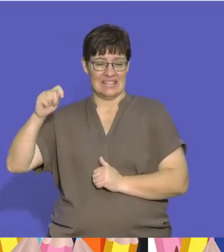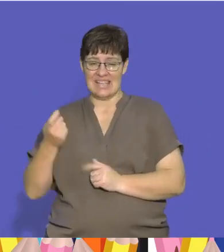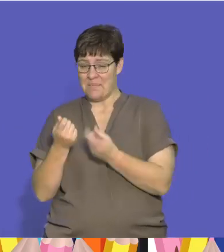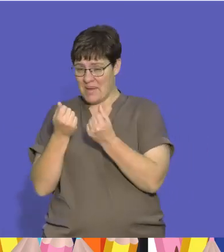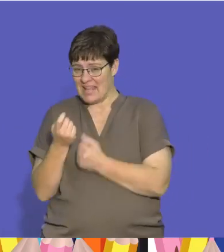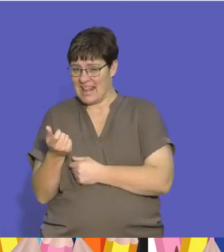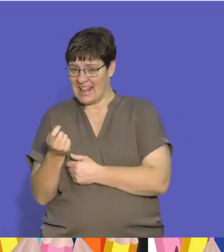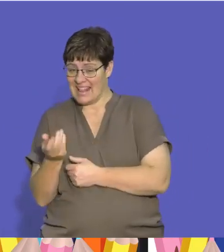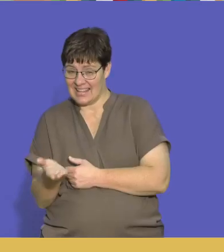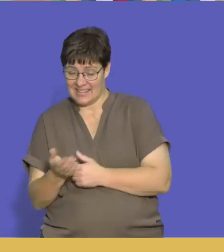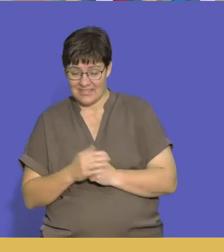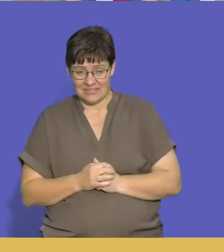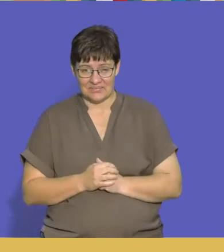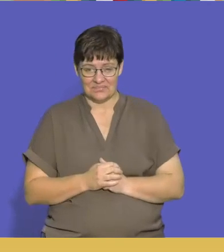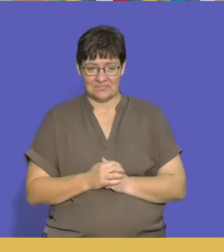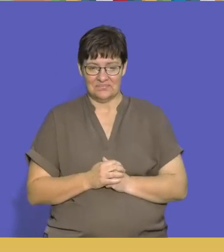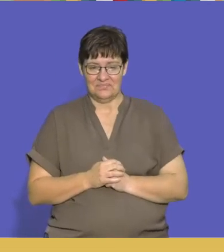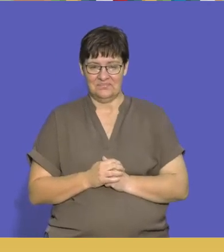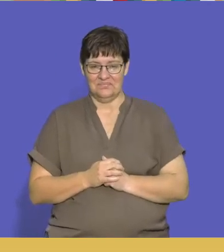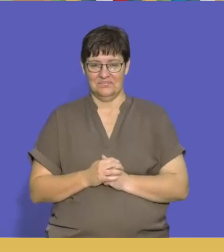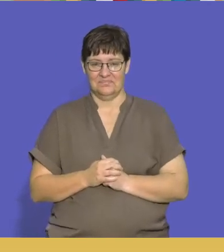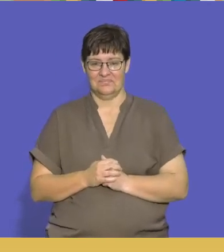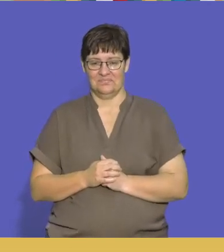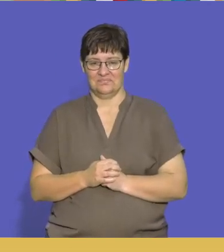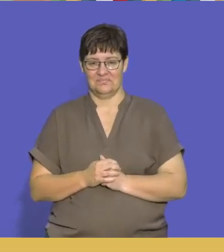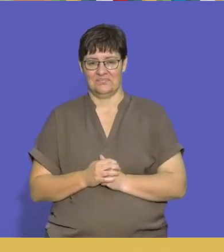sense, sense.